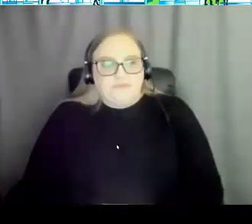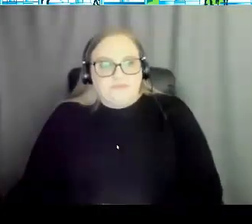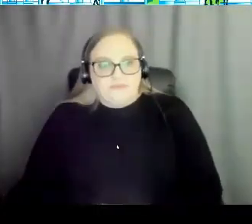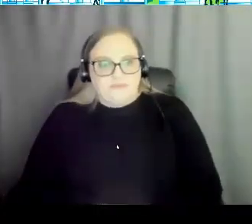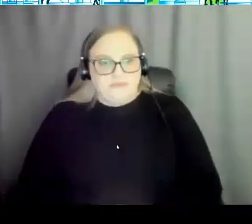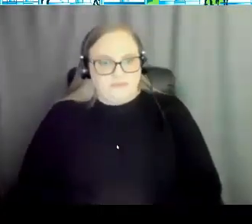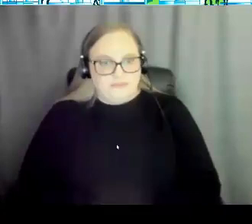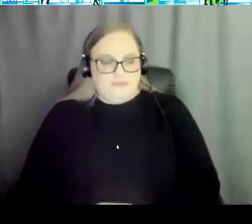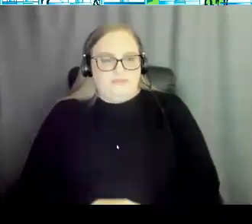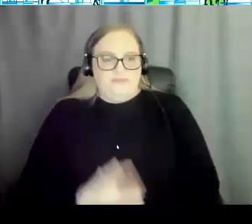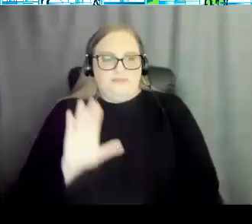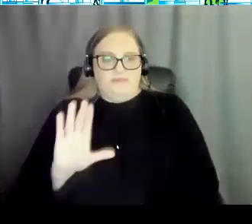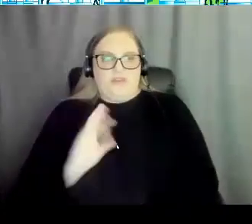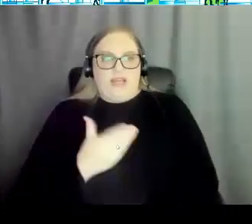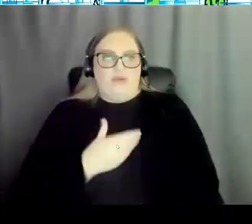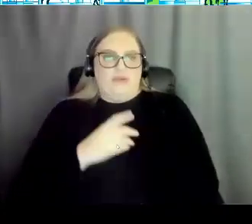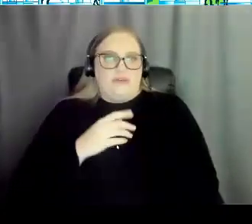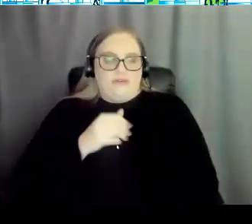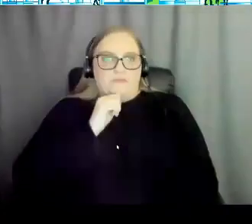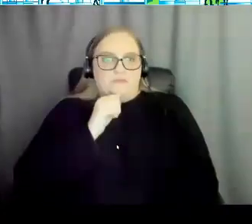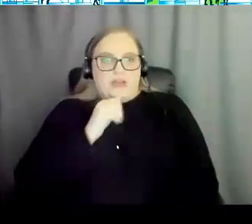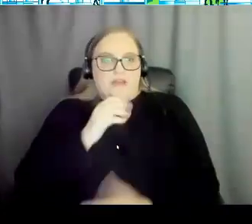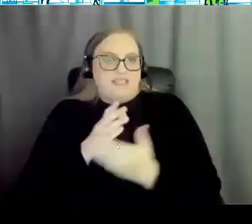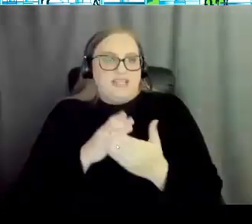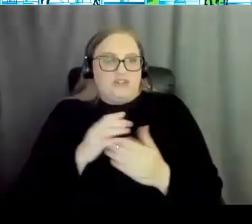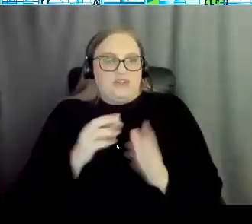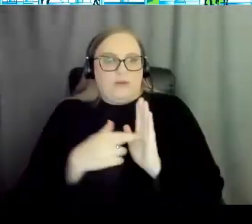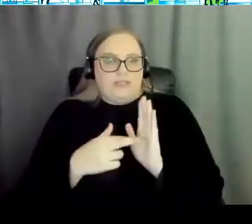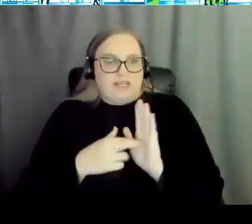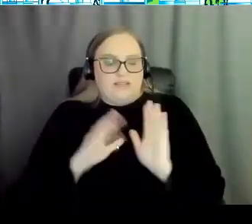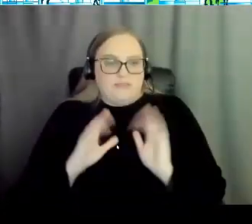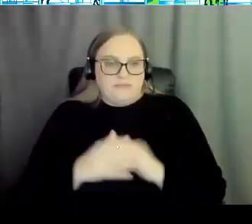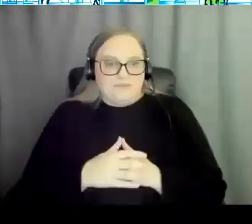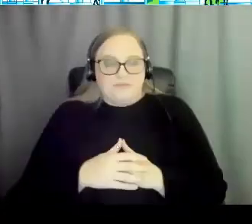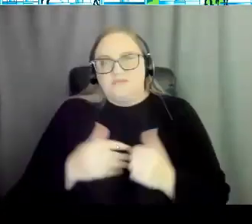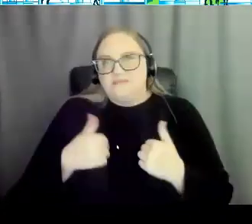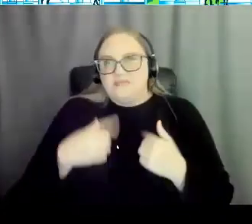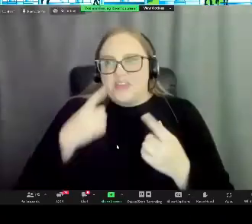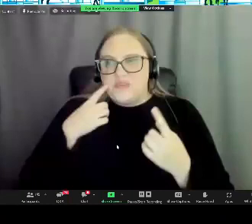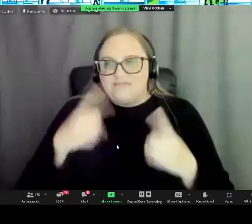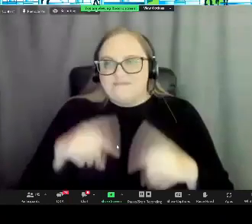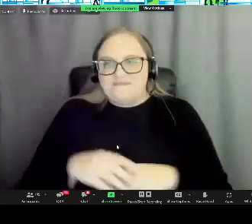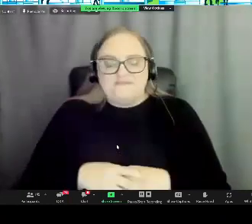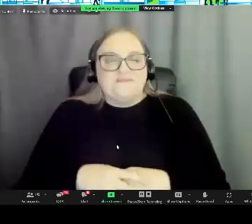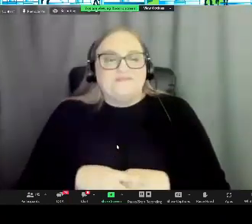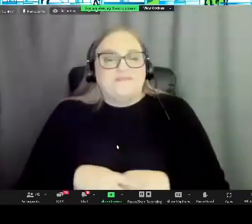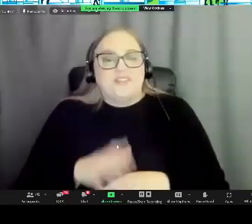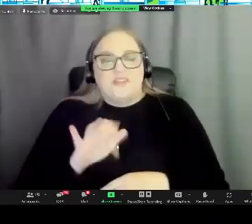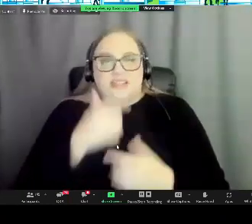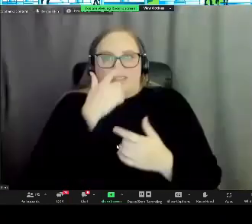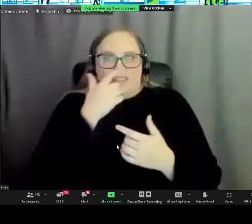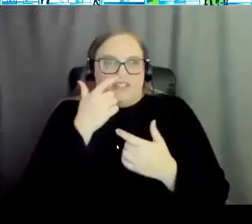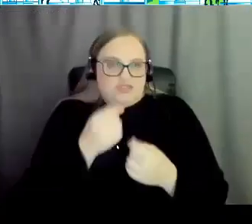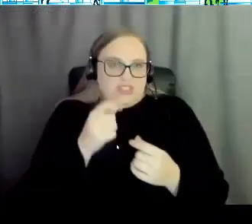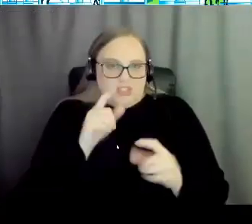as our private sector representative. I guess how are you going to navigate too? this? No, it's an interesting question.